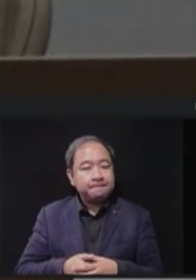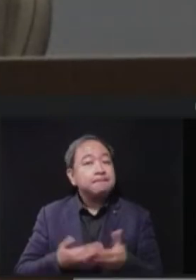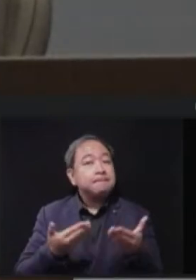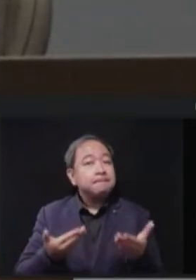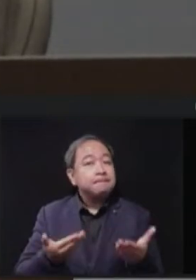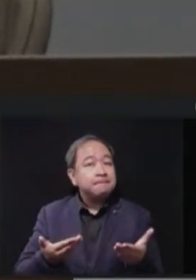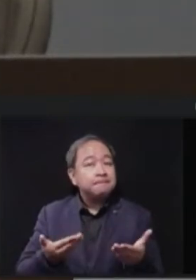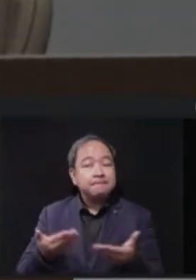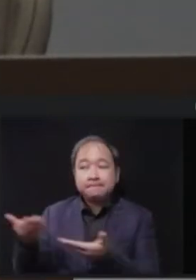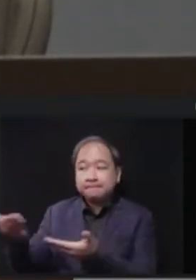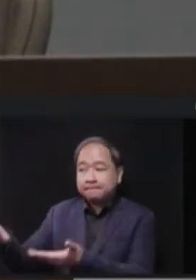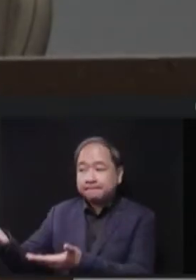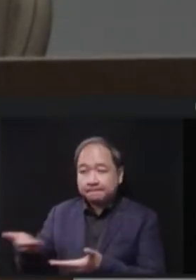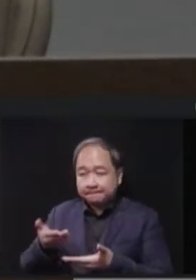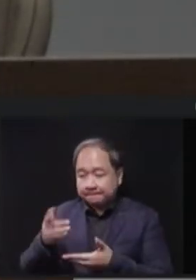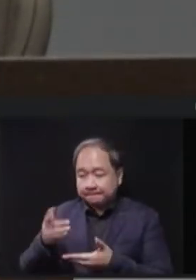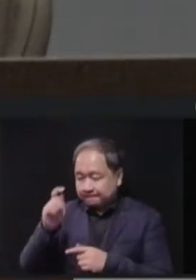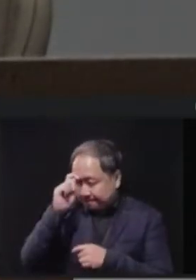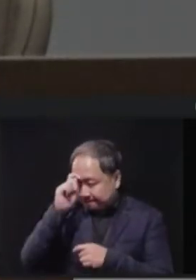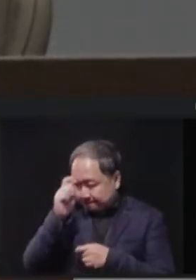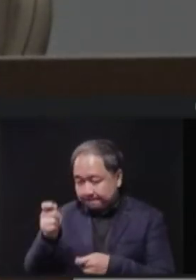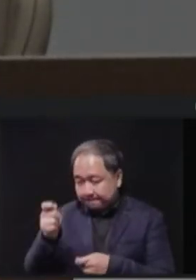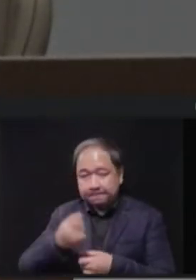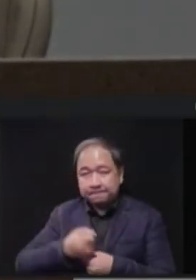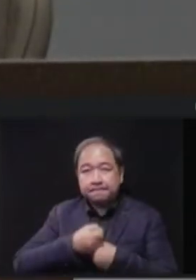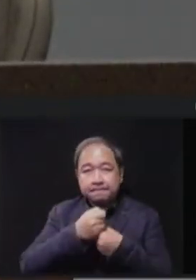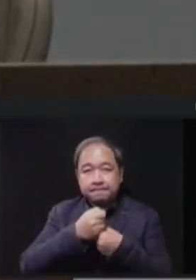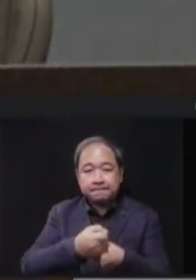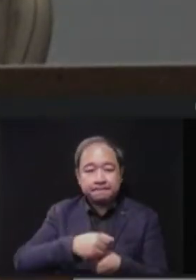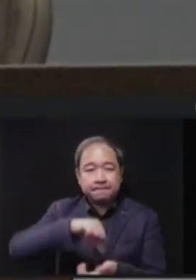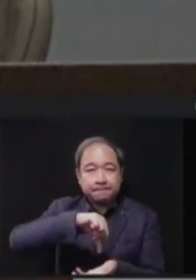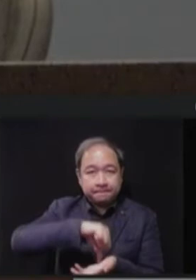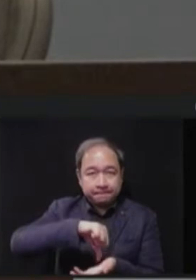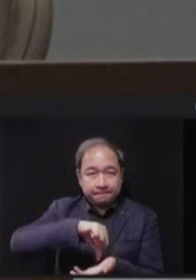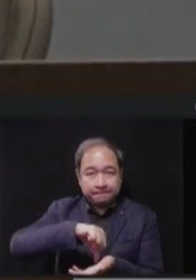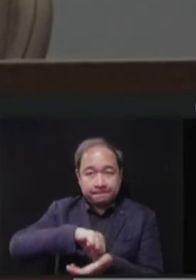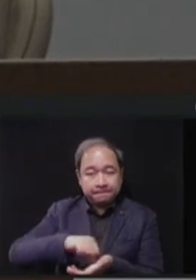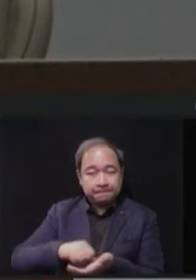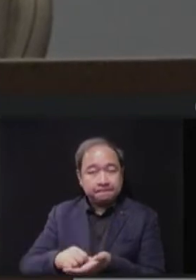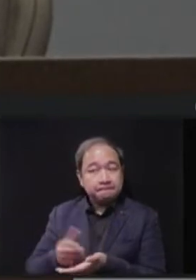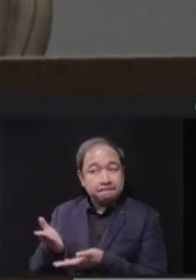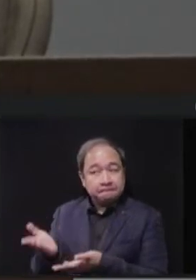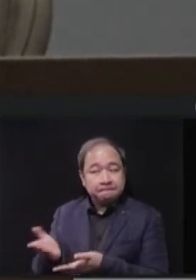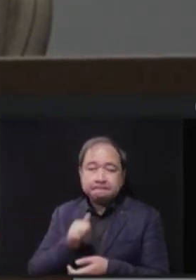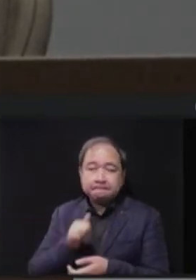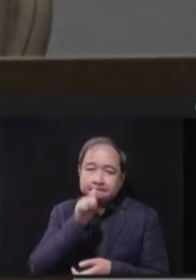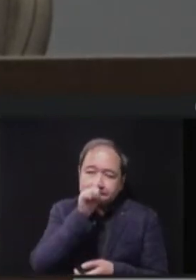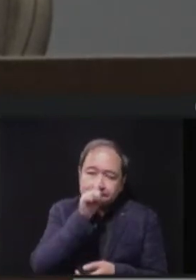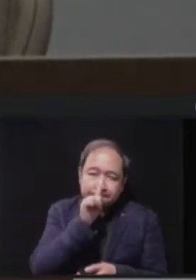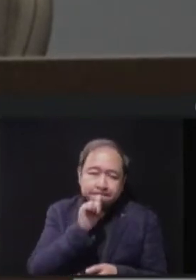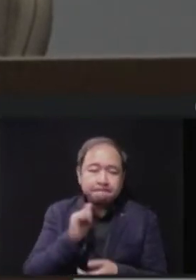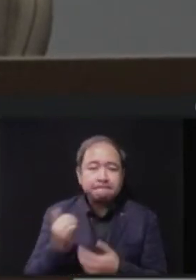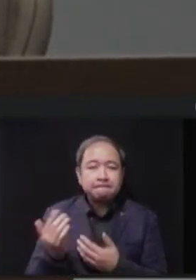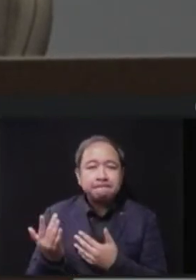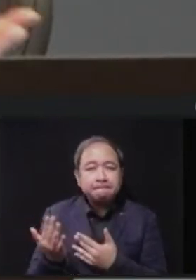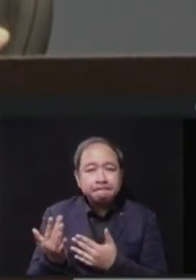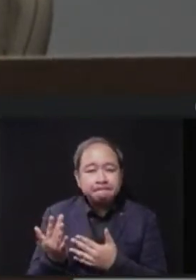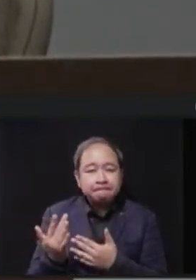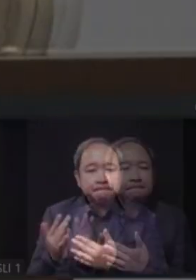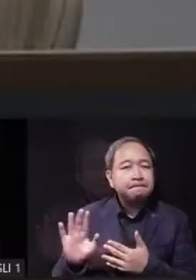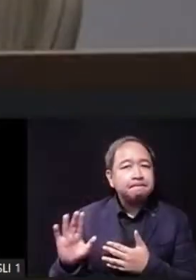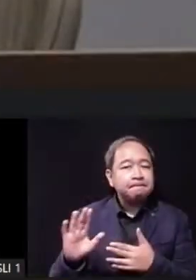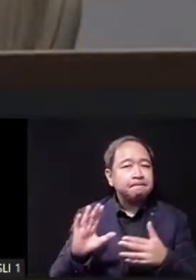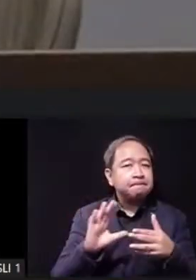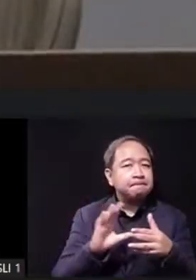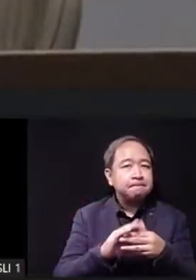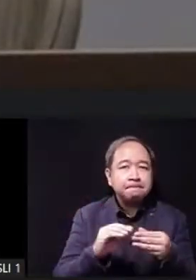on the distinguished delegate from Iran who patiently waited to give the statement.